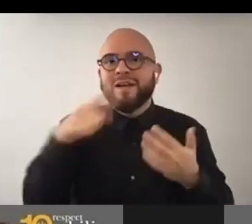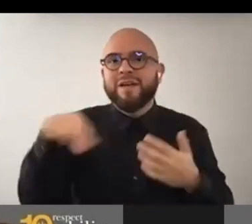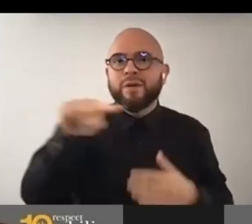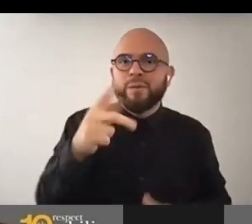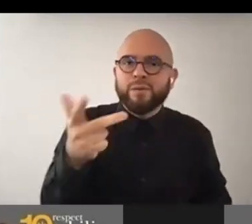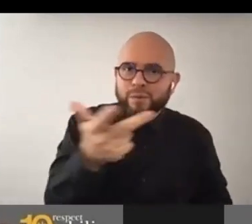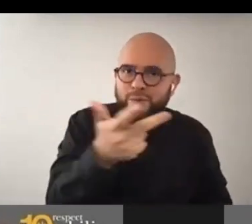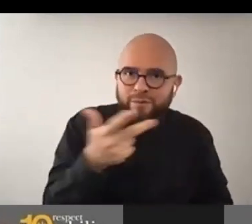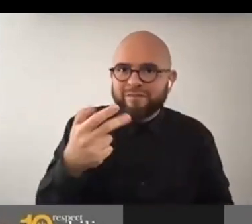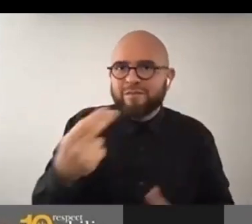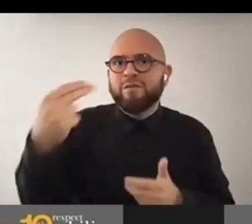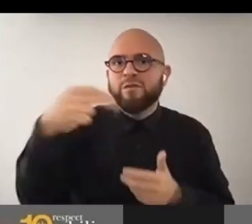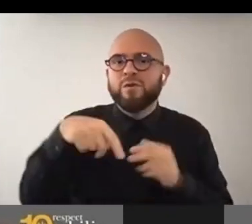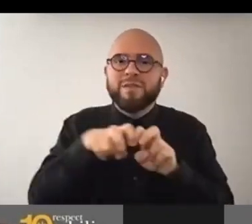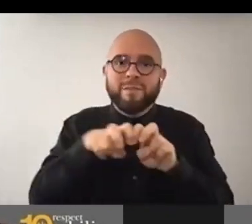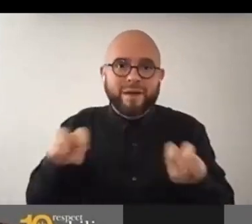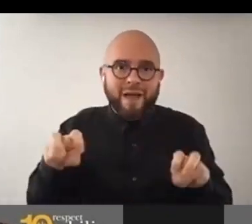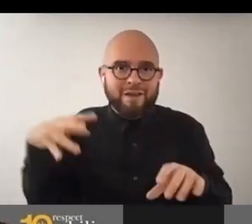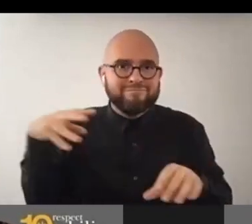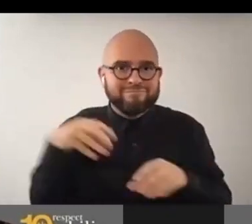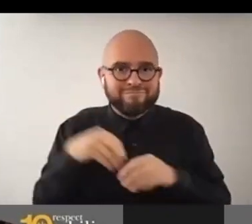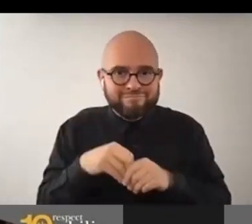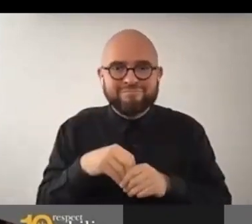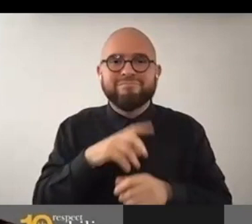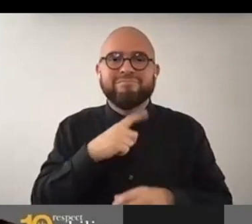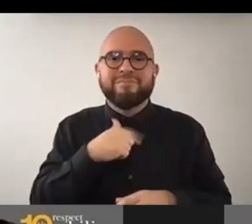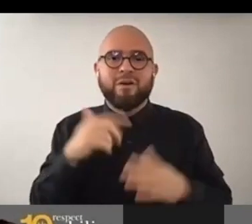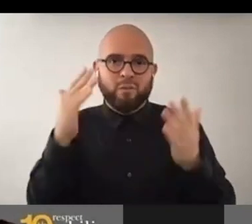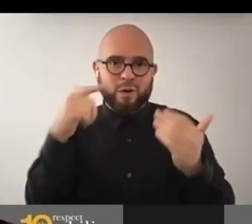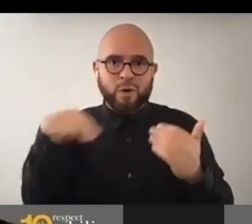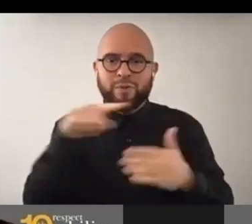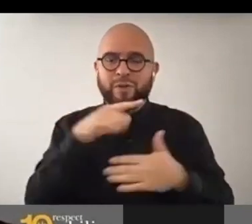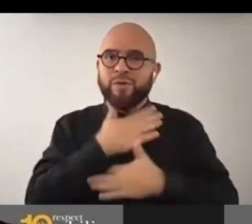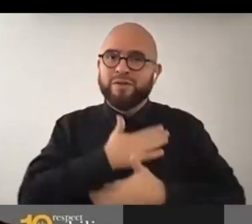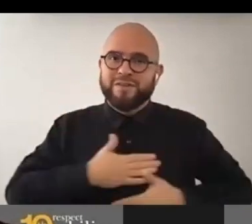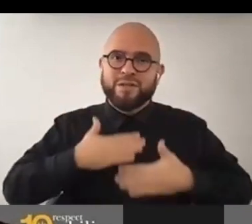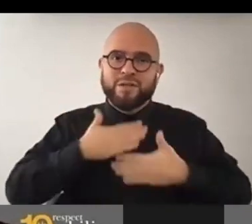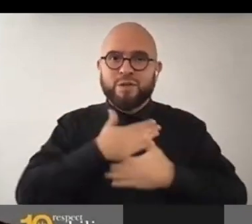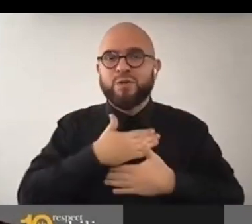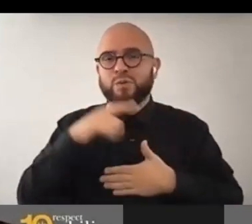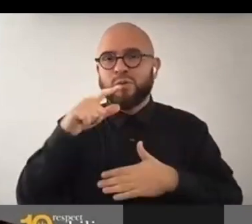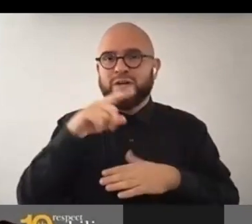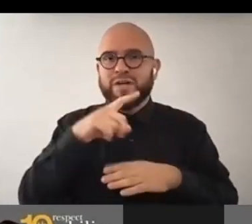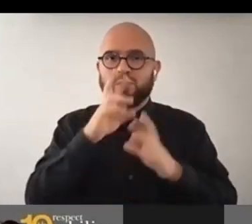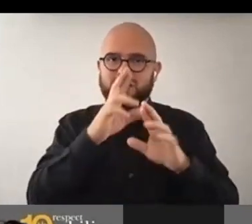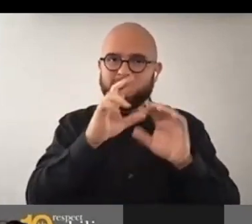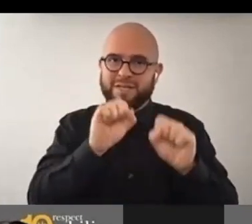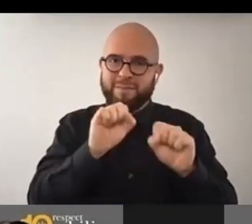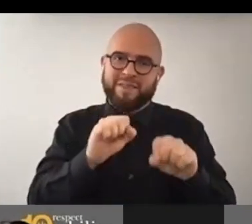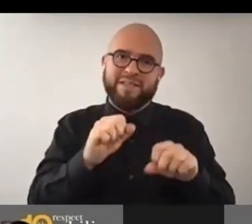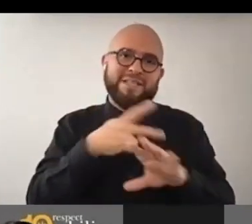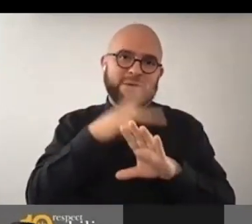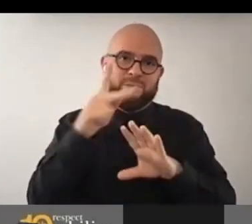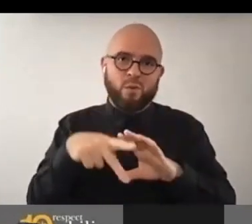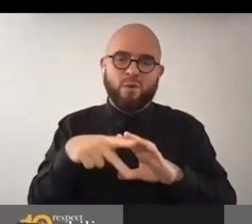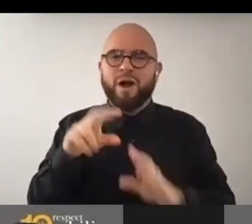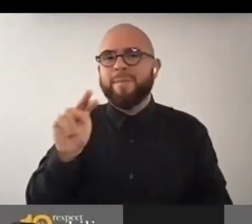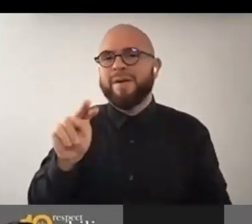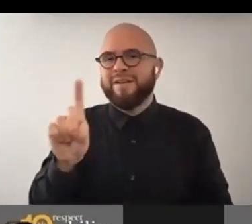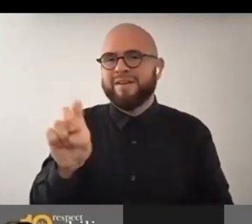Jake. And we really hope that you all have enjoyed RespectAbility's programming regarding NDEAM.